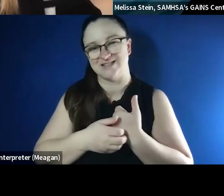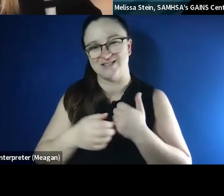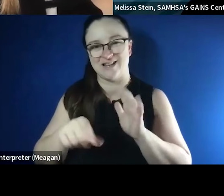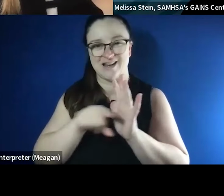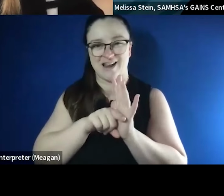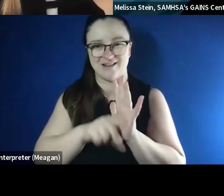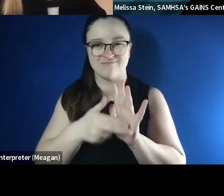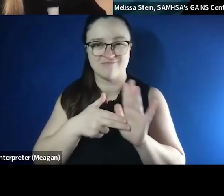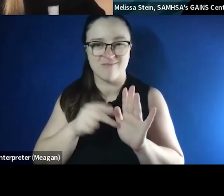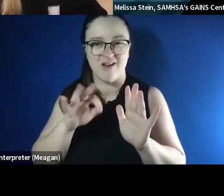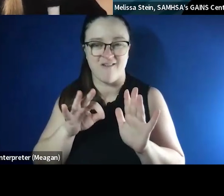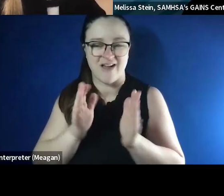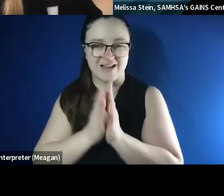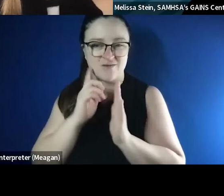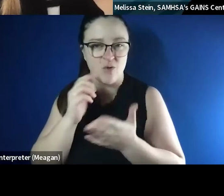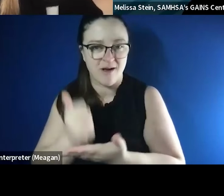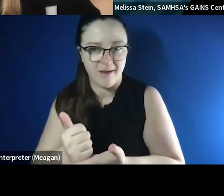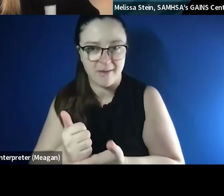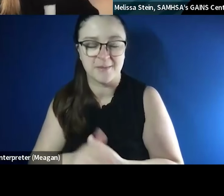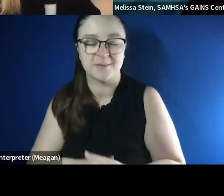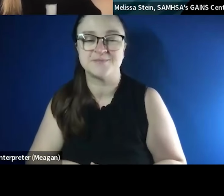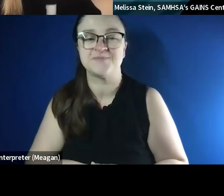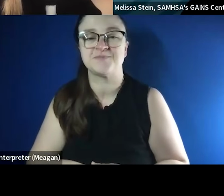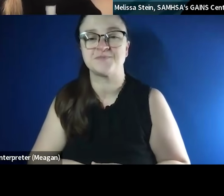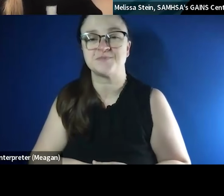the sub-generation or the subpopulation, excuse me.